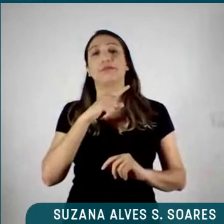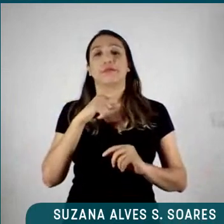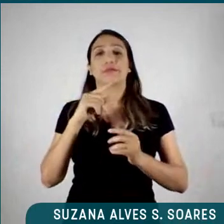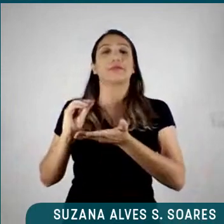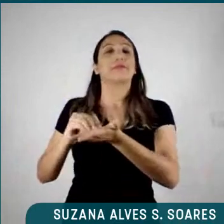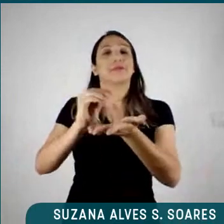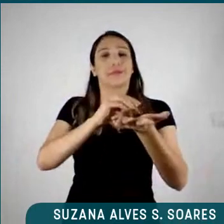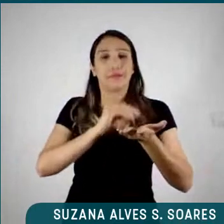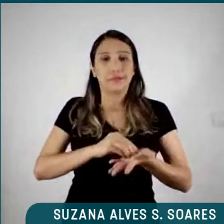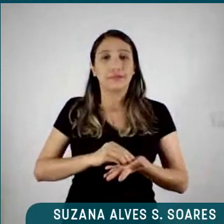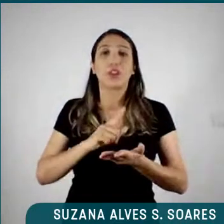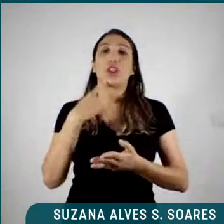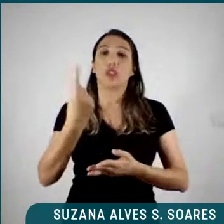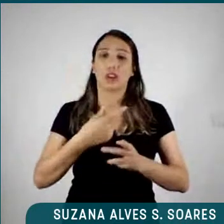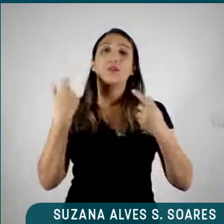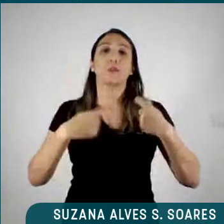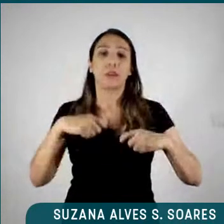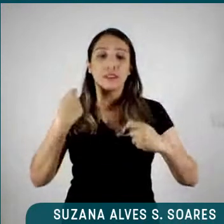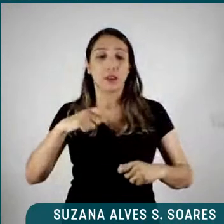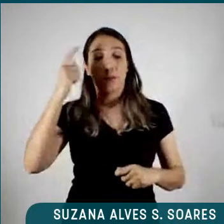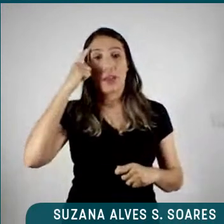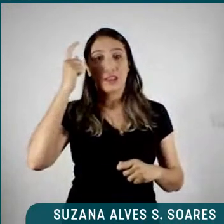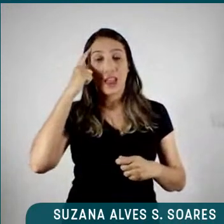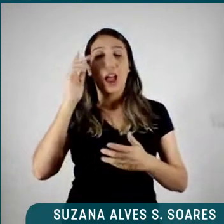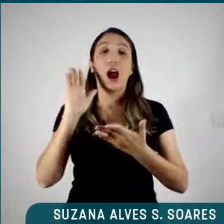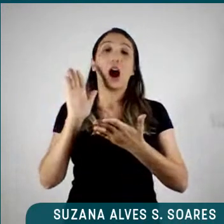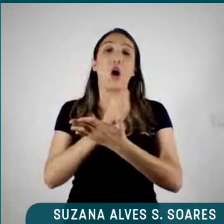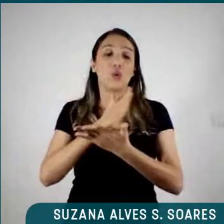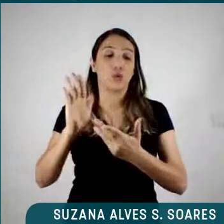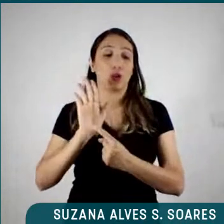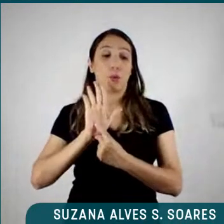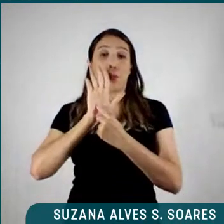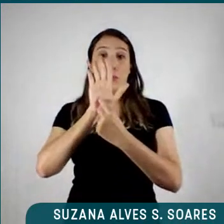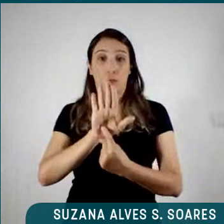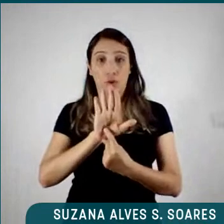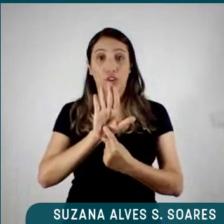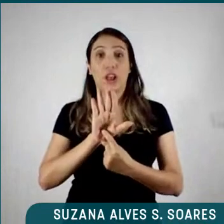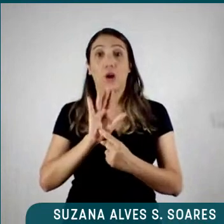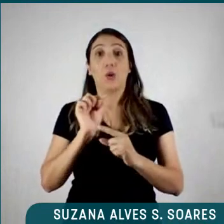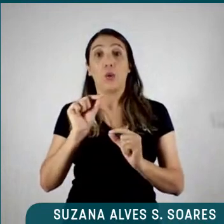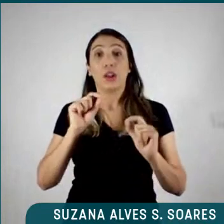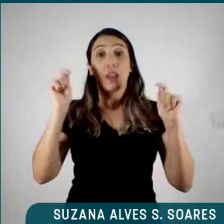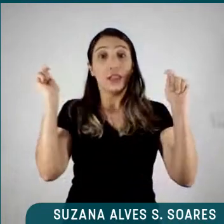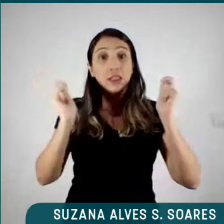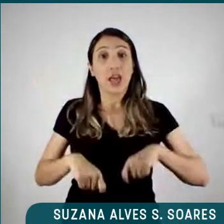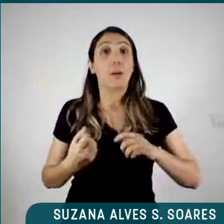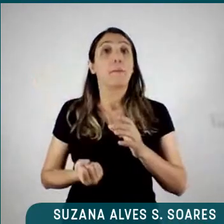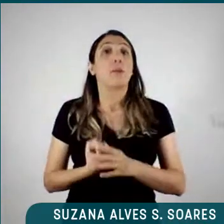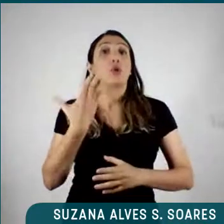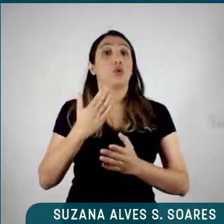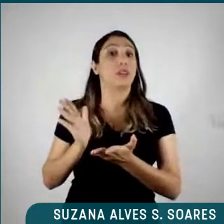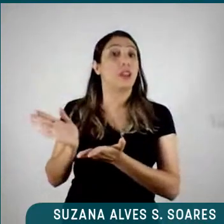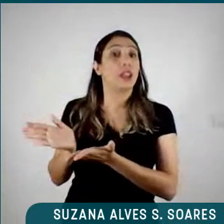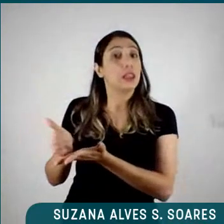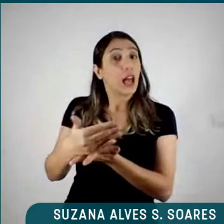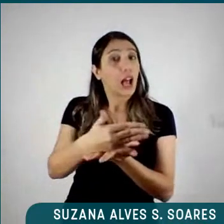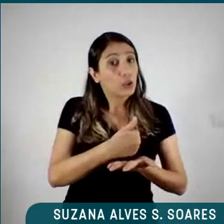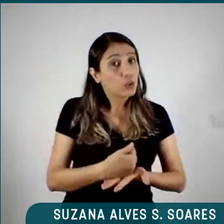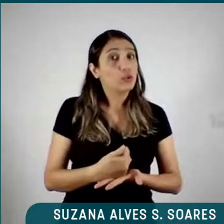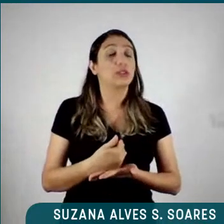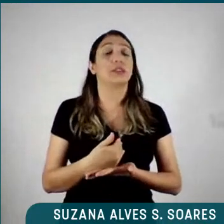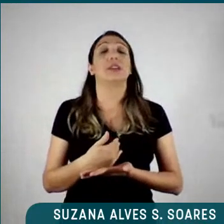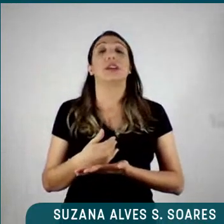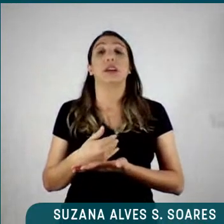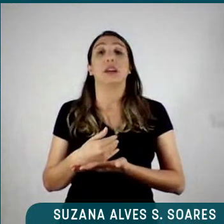data. We really need to think what are the indicators, what are the data, how can